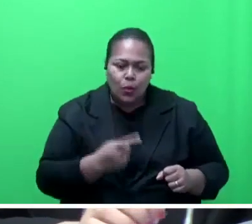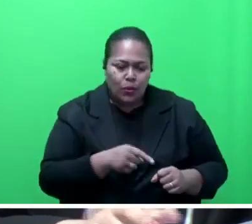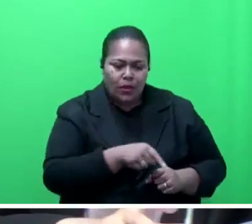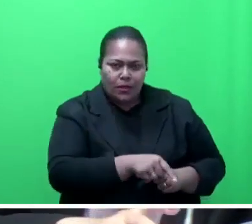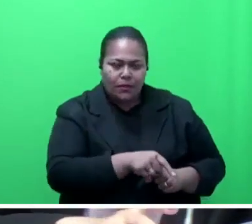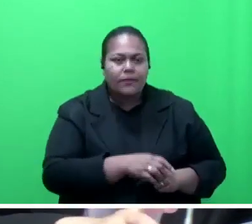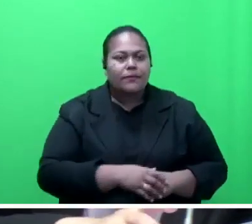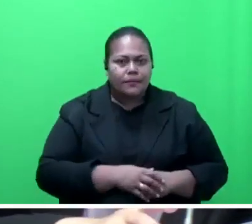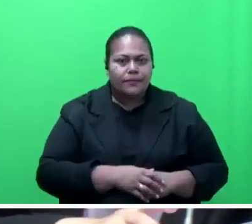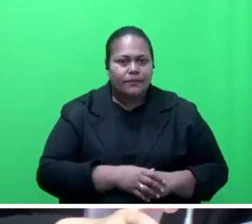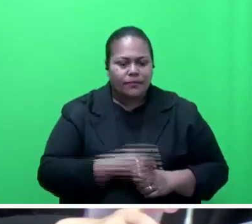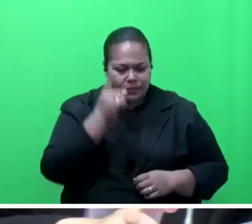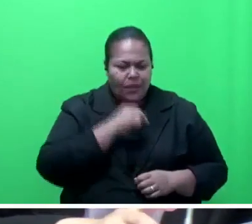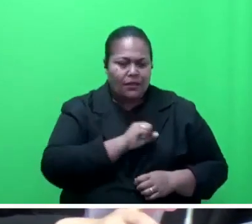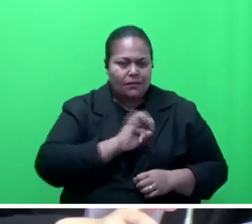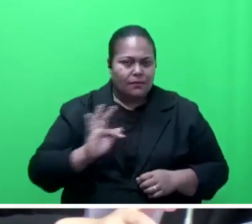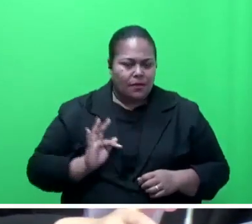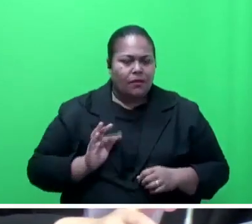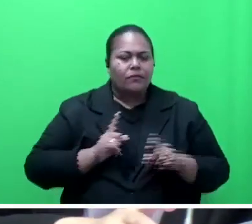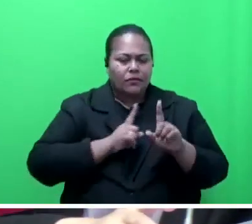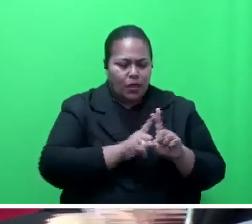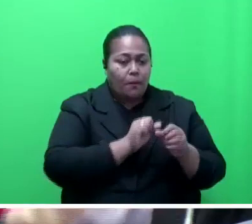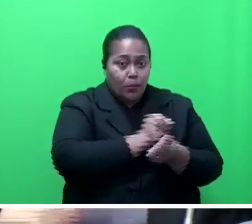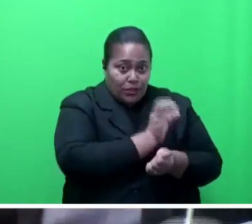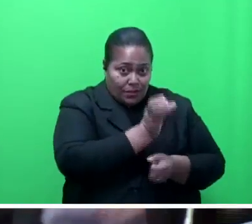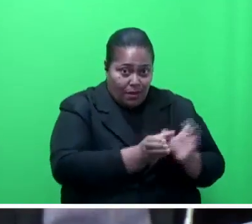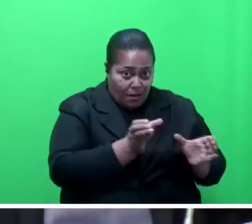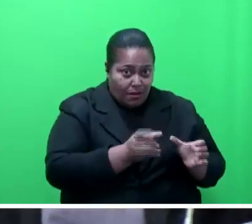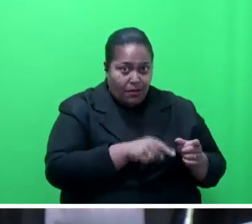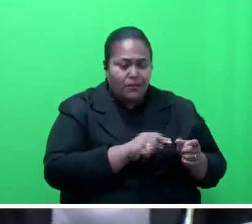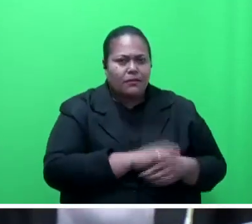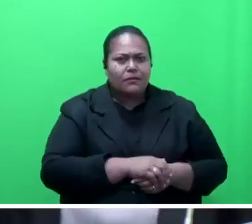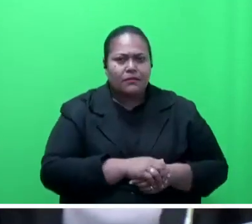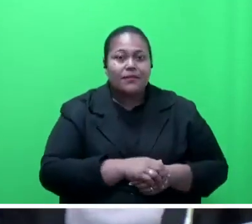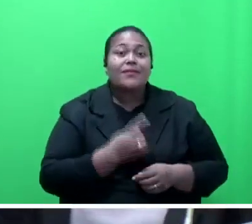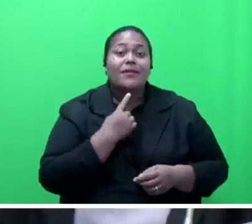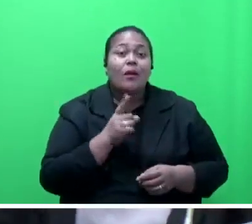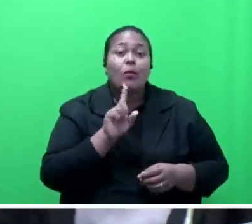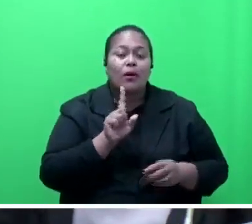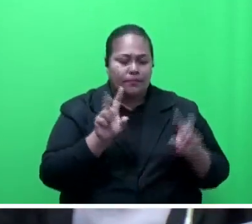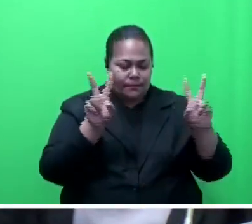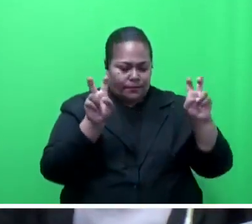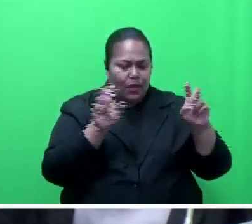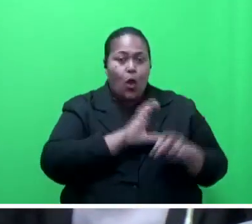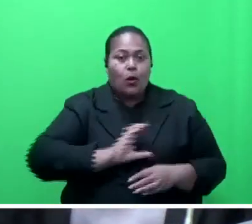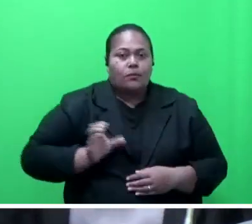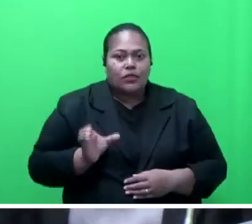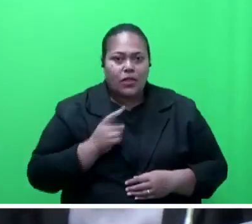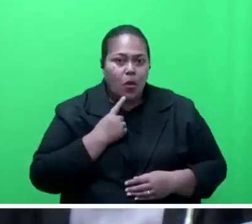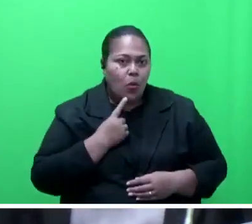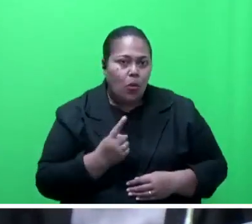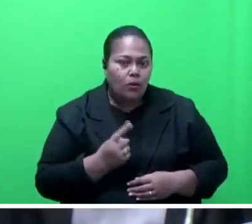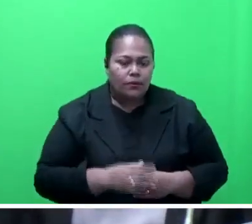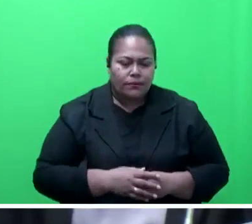observance by corrections officers and prisoners, which shall be known as the Commissioner's orders. Have control of